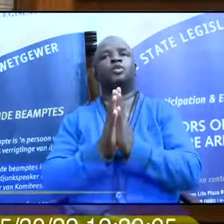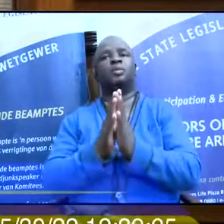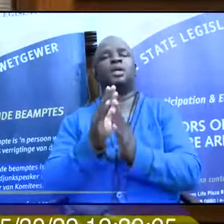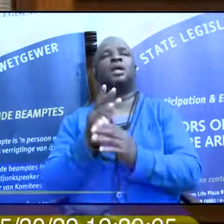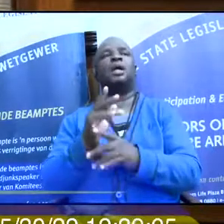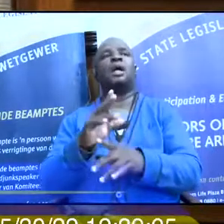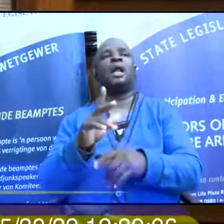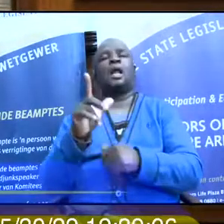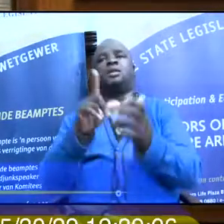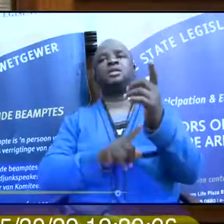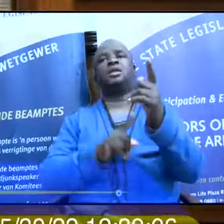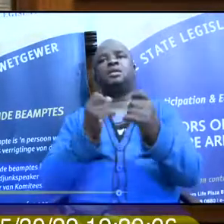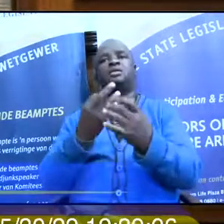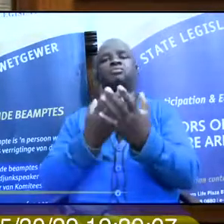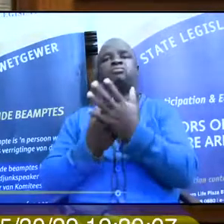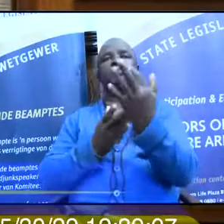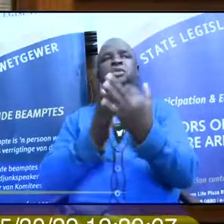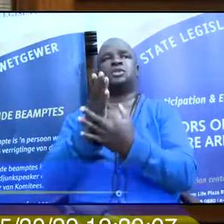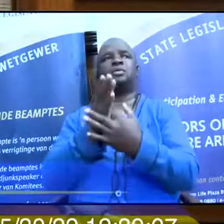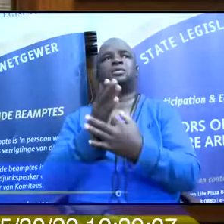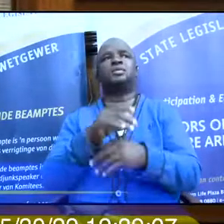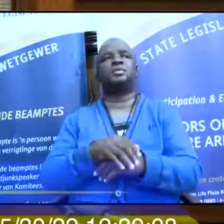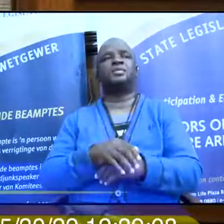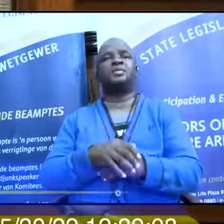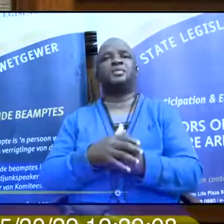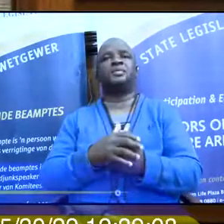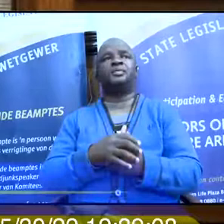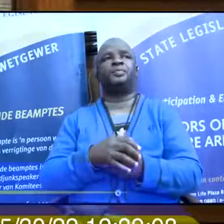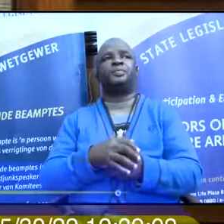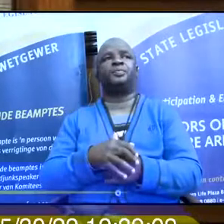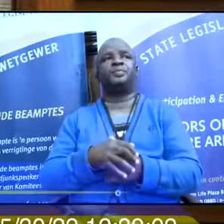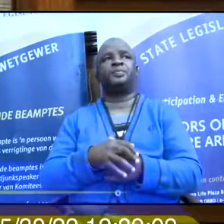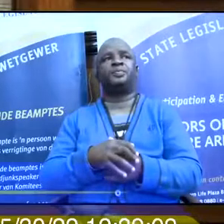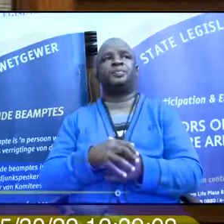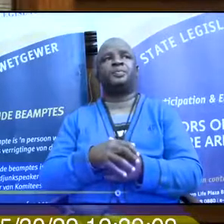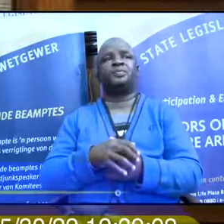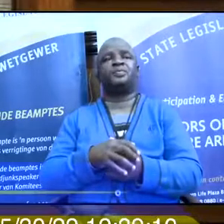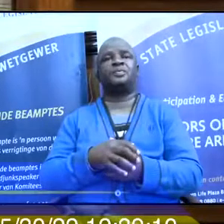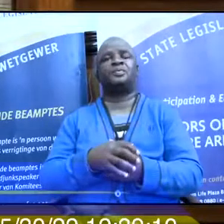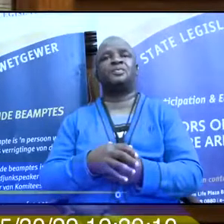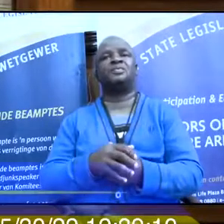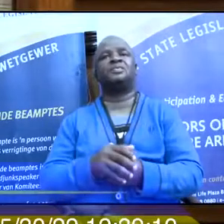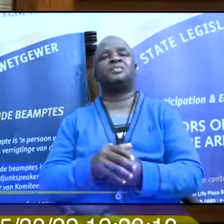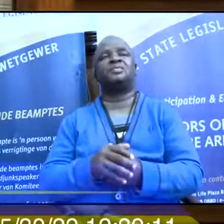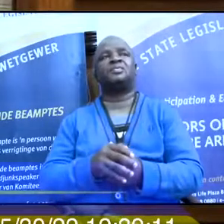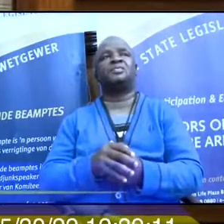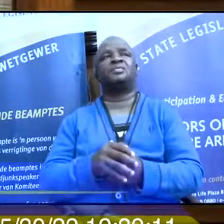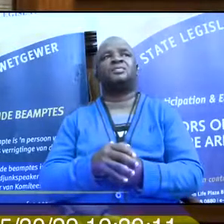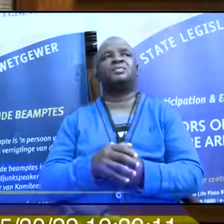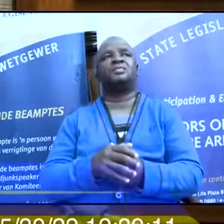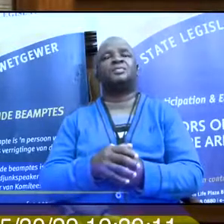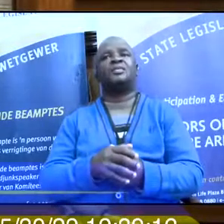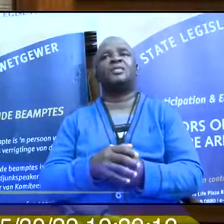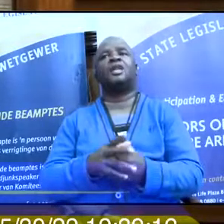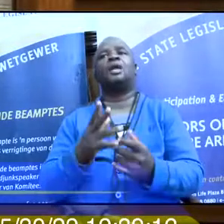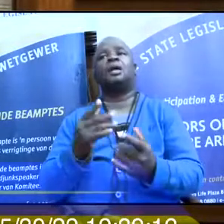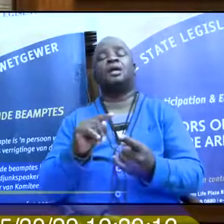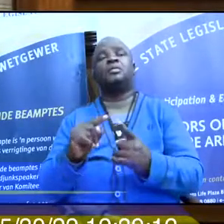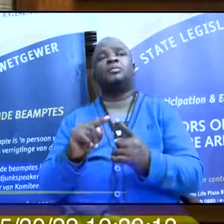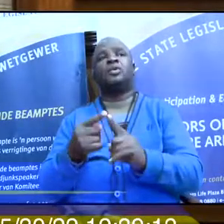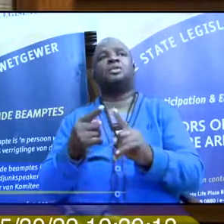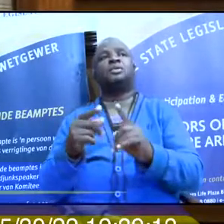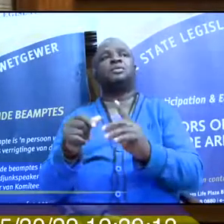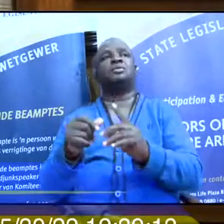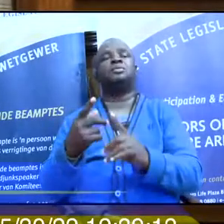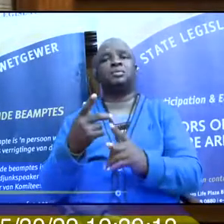intervene as swiftly as possible around such issues one other critical issue that we want to to cite in this meeting is